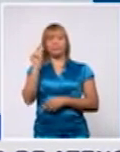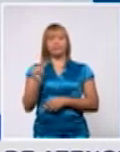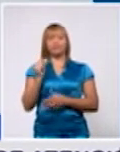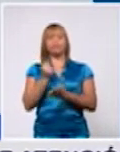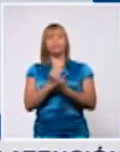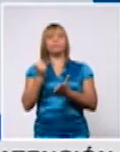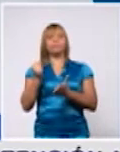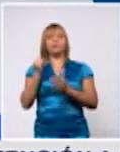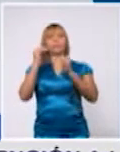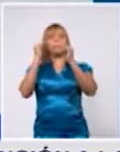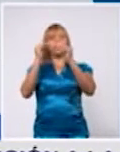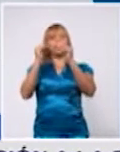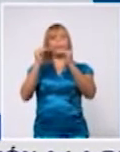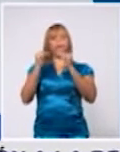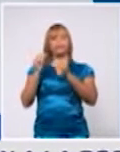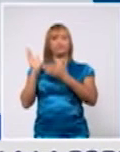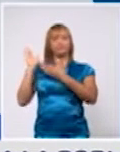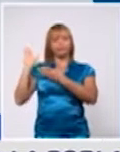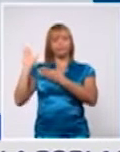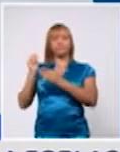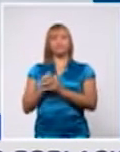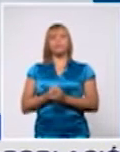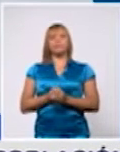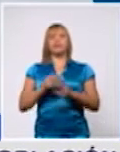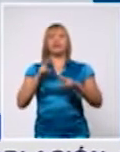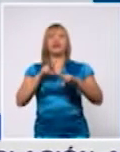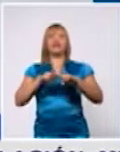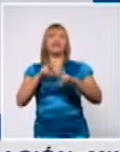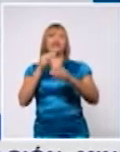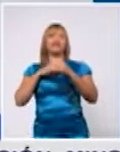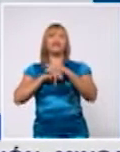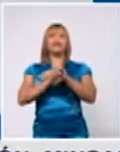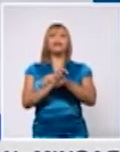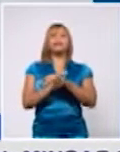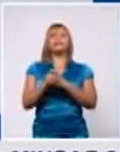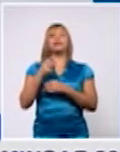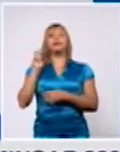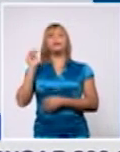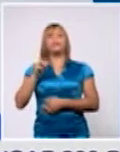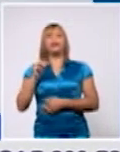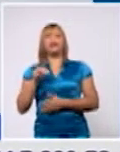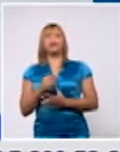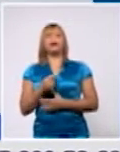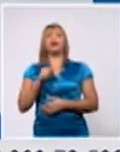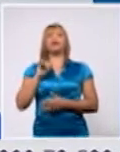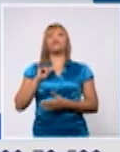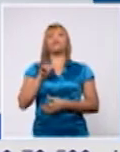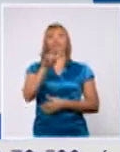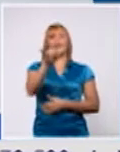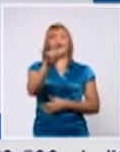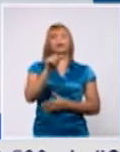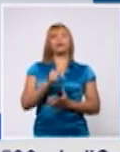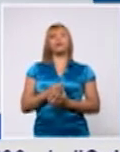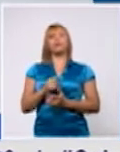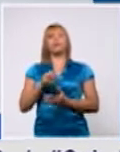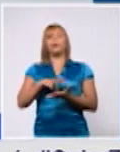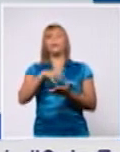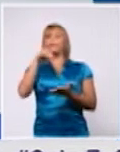cases are imported. 5 of these cases belong to Havana, and 1 to